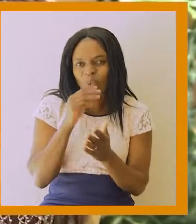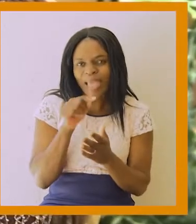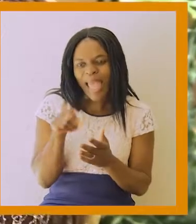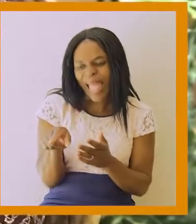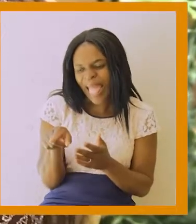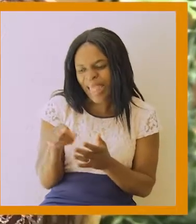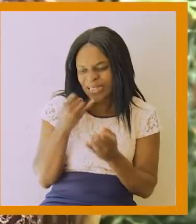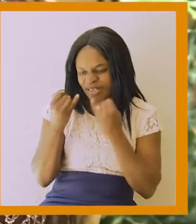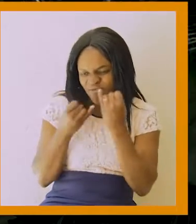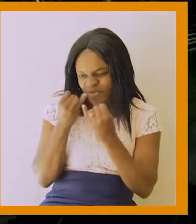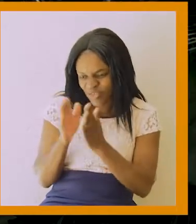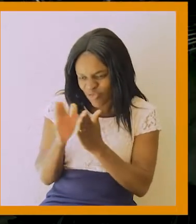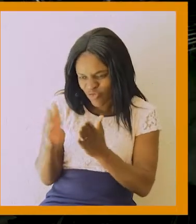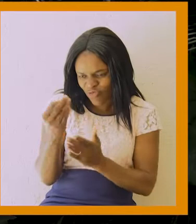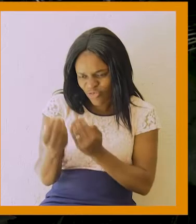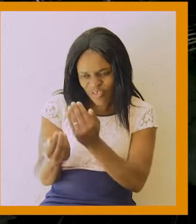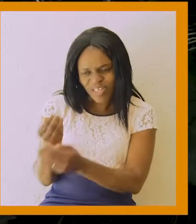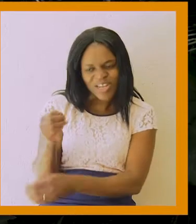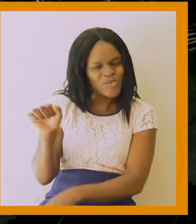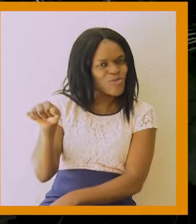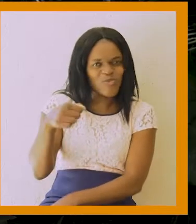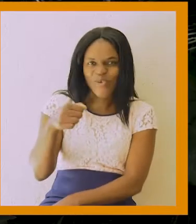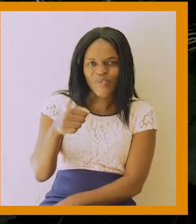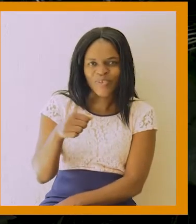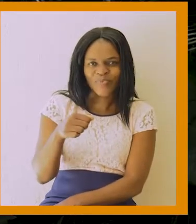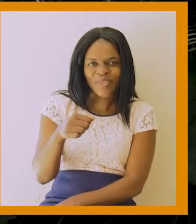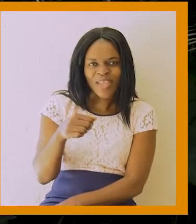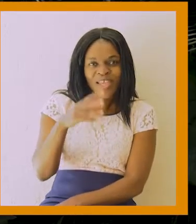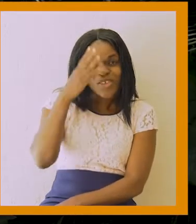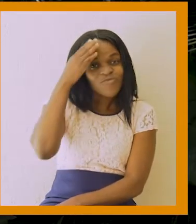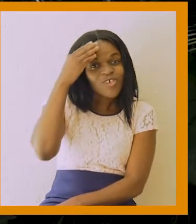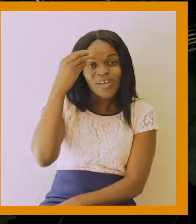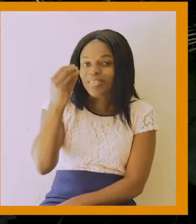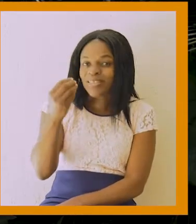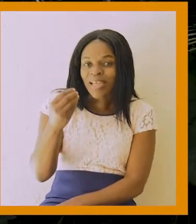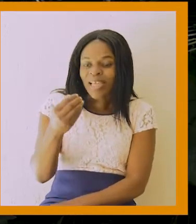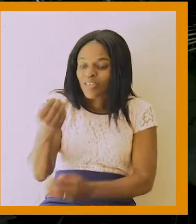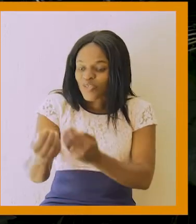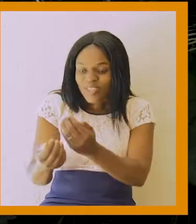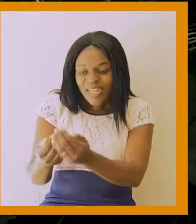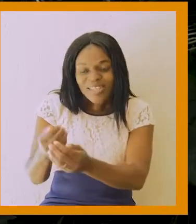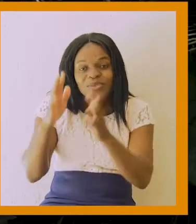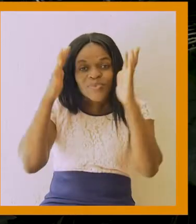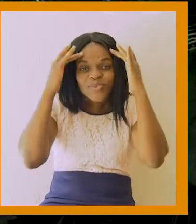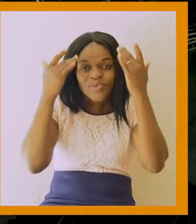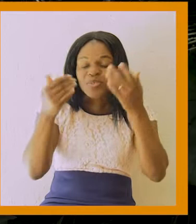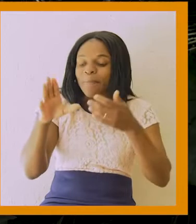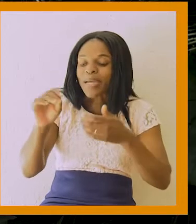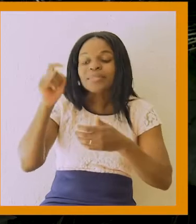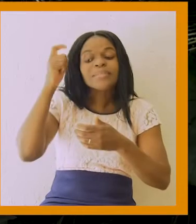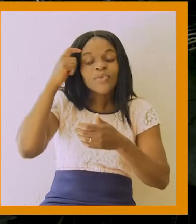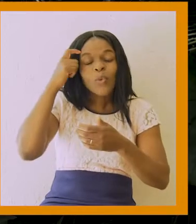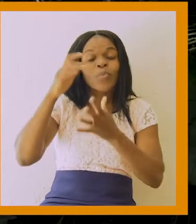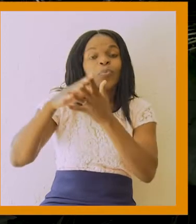child stuff. We forget that these children know even more than we think they do.